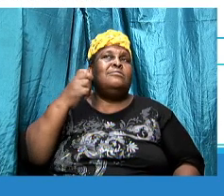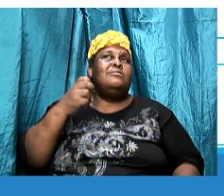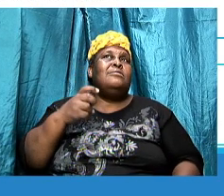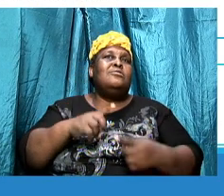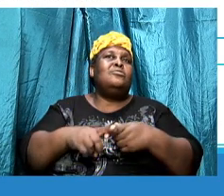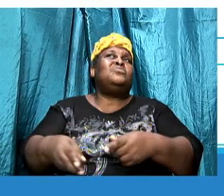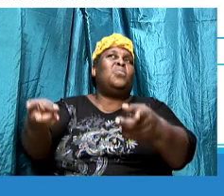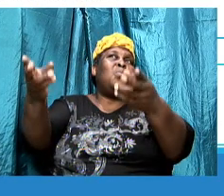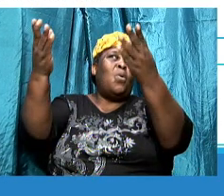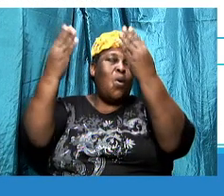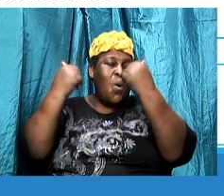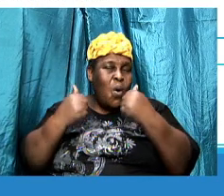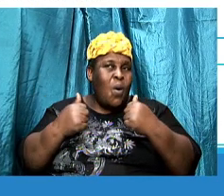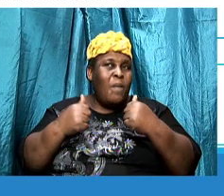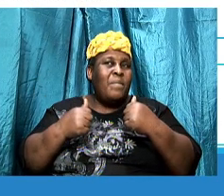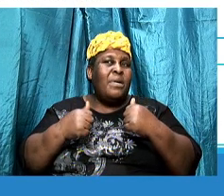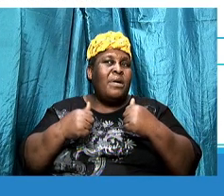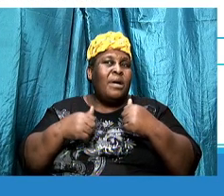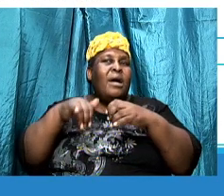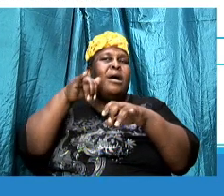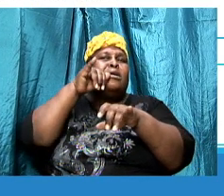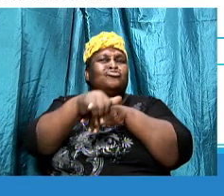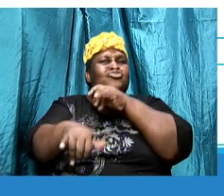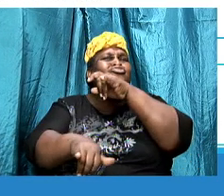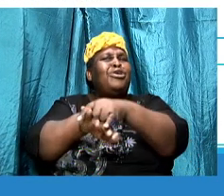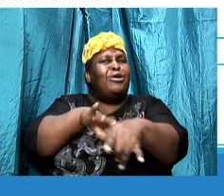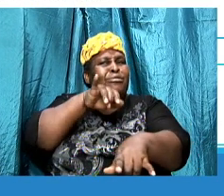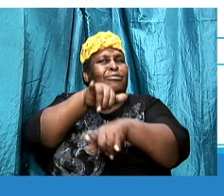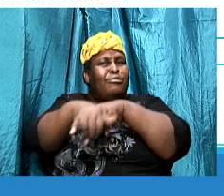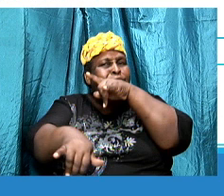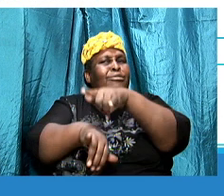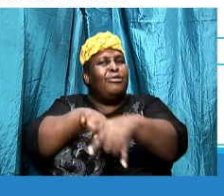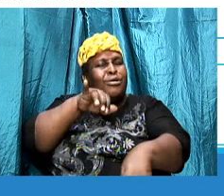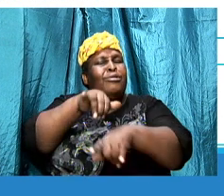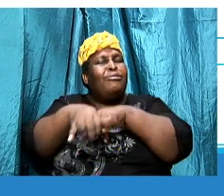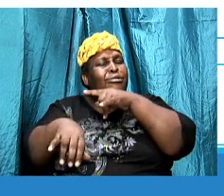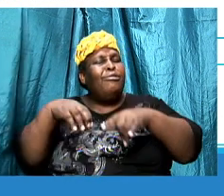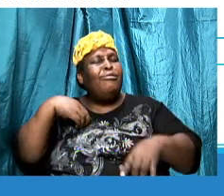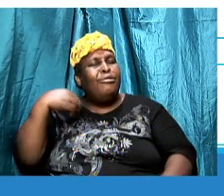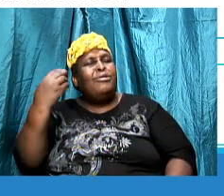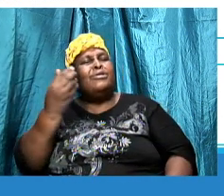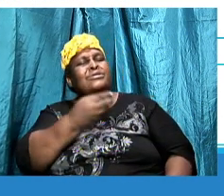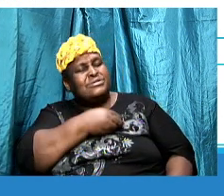and buffet, or to come in and, you know,